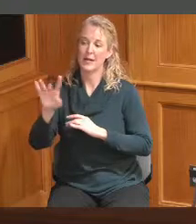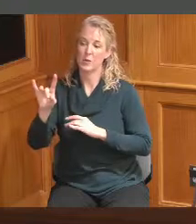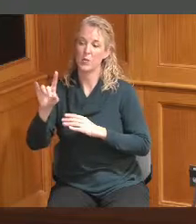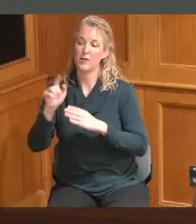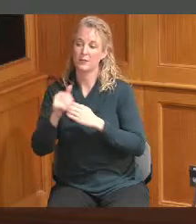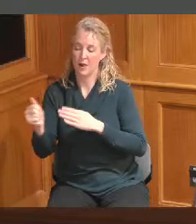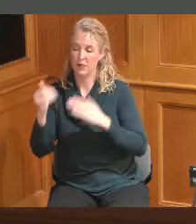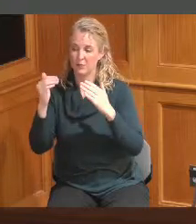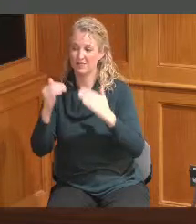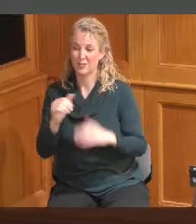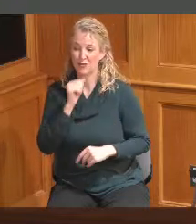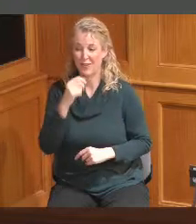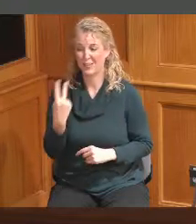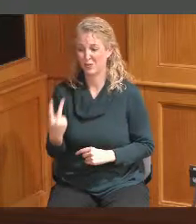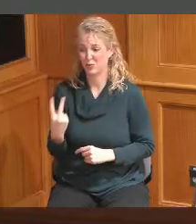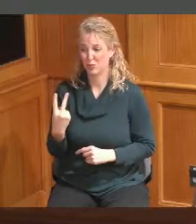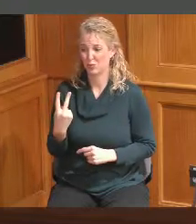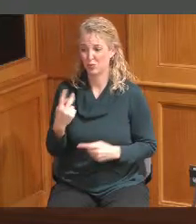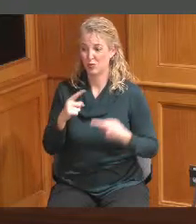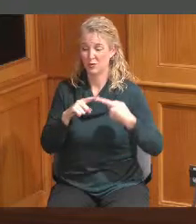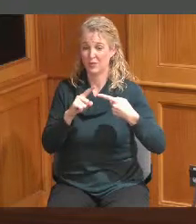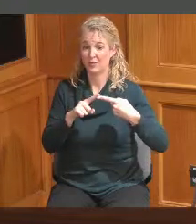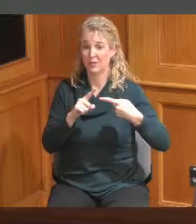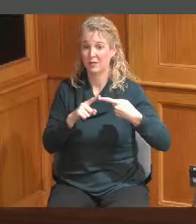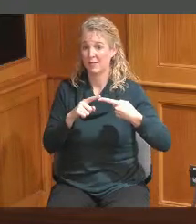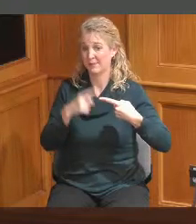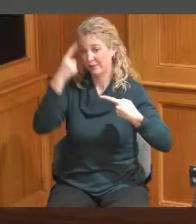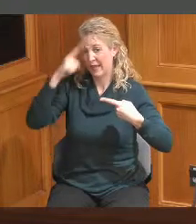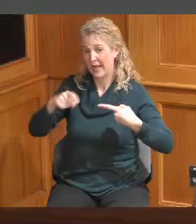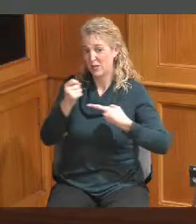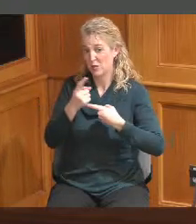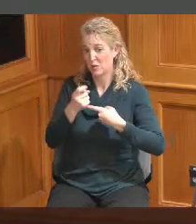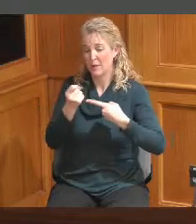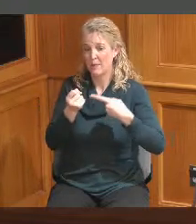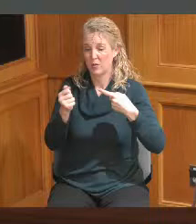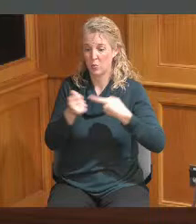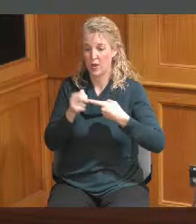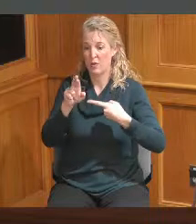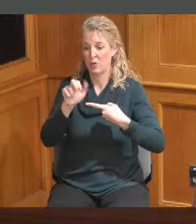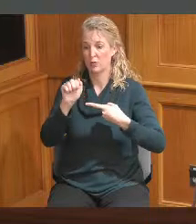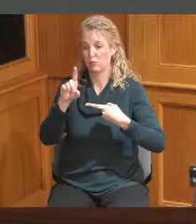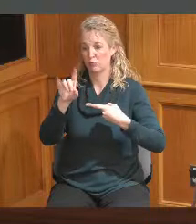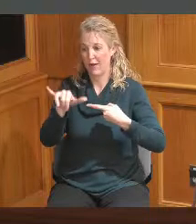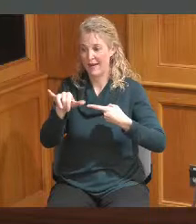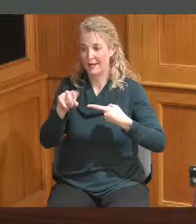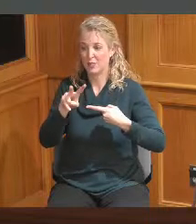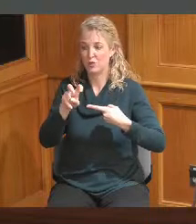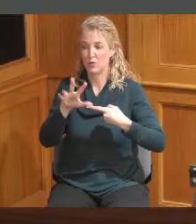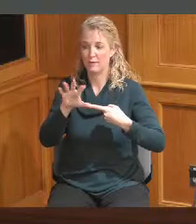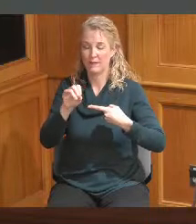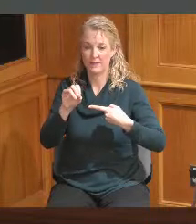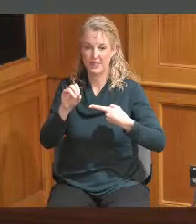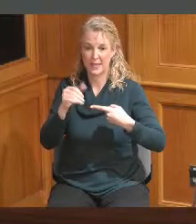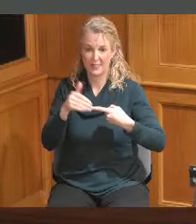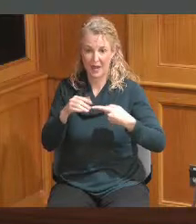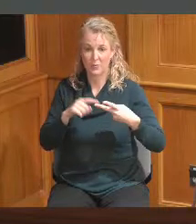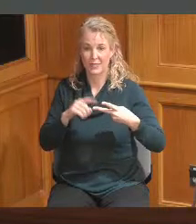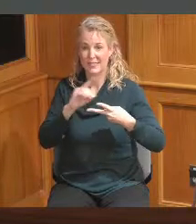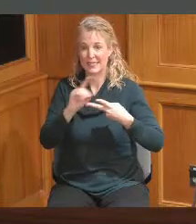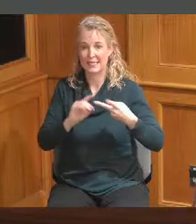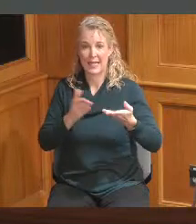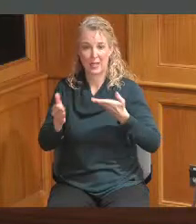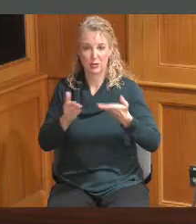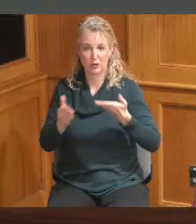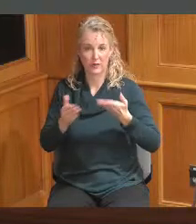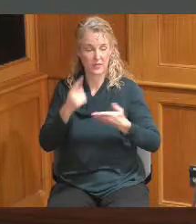$358,281. There's really only 2 here. One is the annual agreement with Ready, $250,000. The remainder is design services